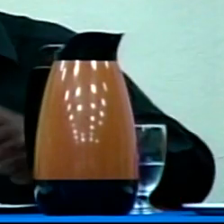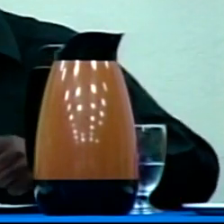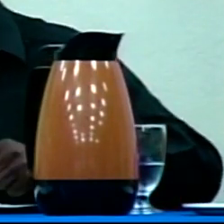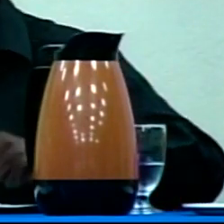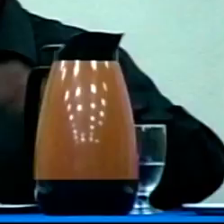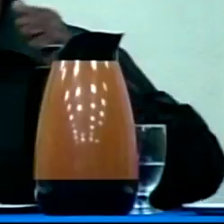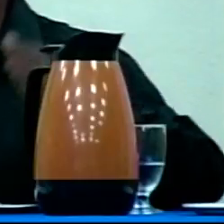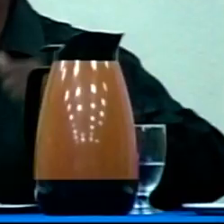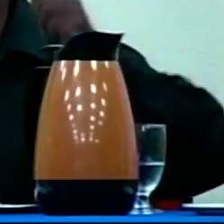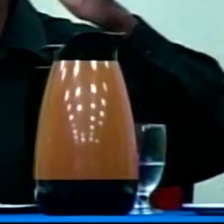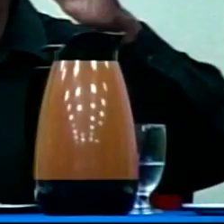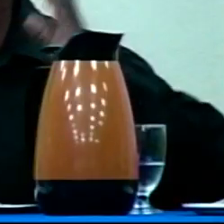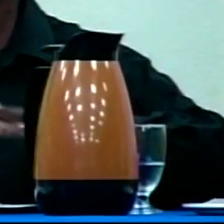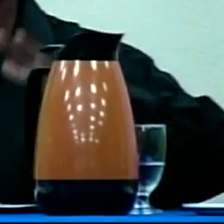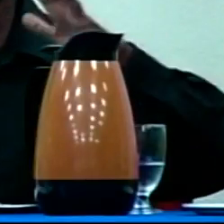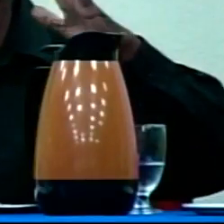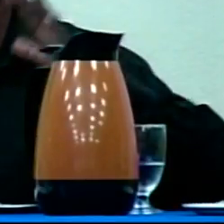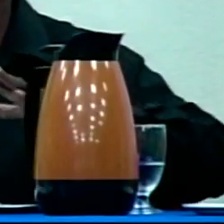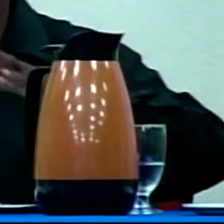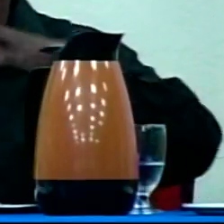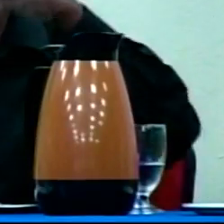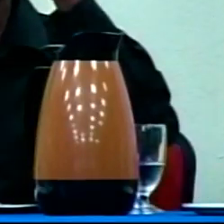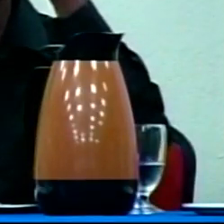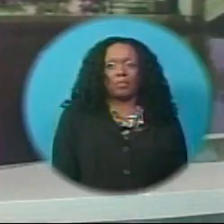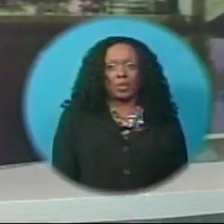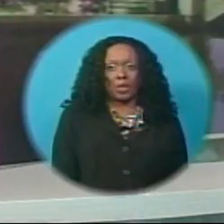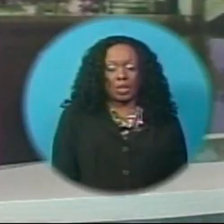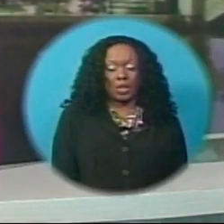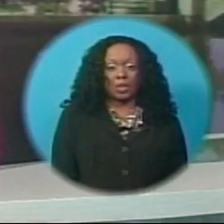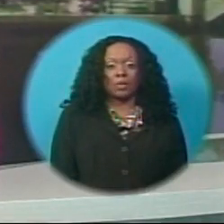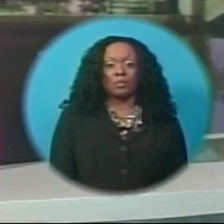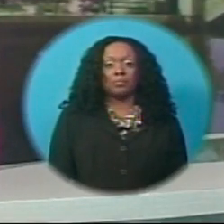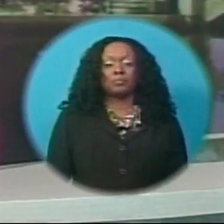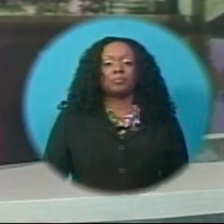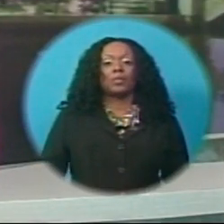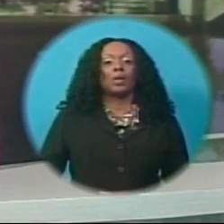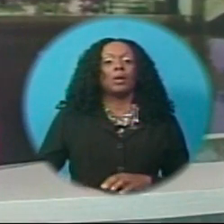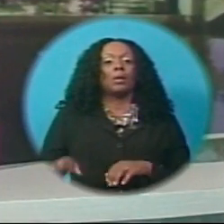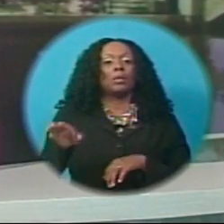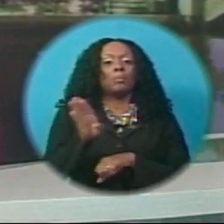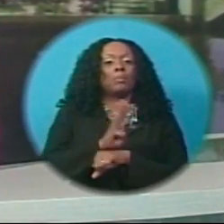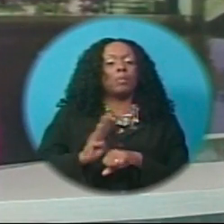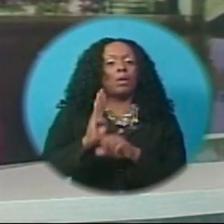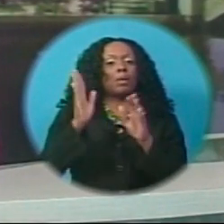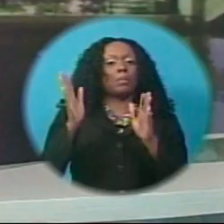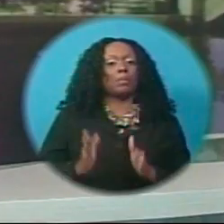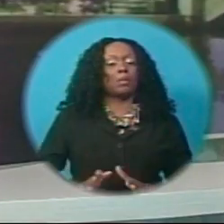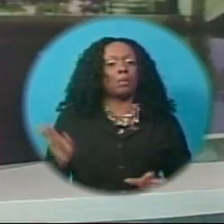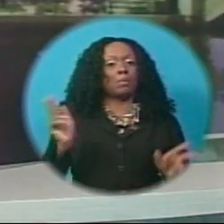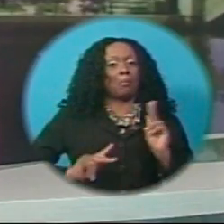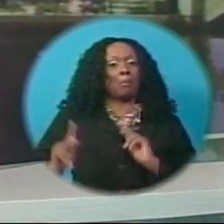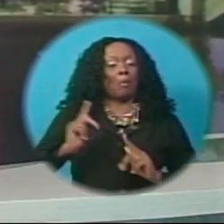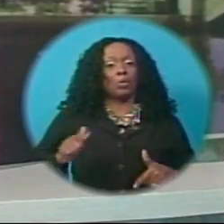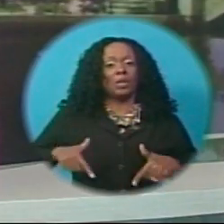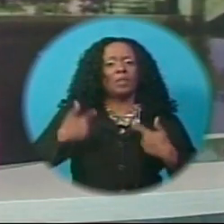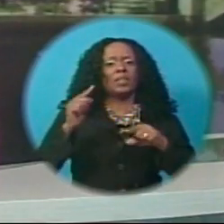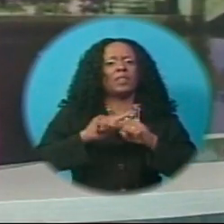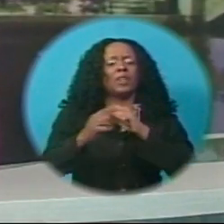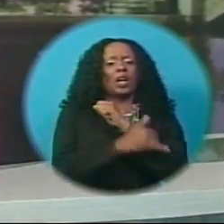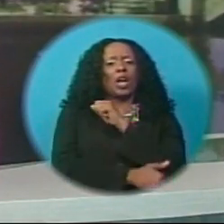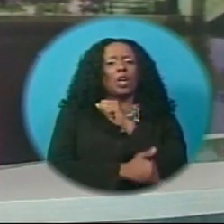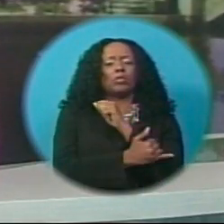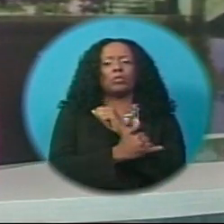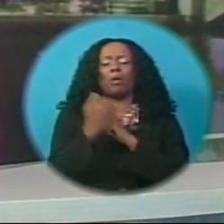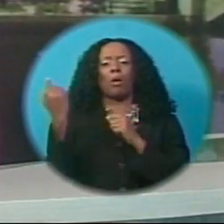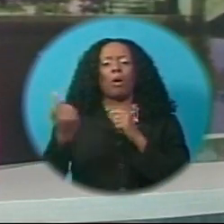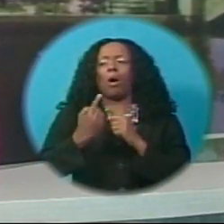business unionism and other things must take center stage. The tradition of Barbadians overseas sending money to loved ones at